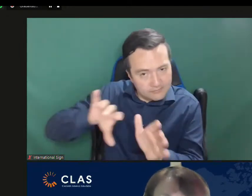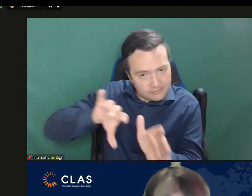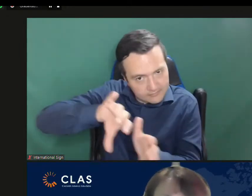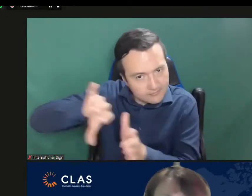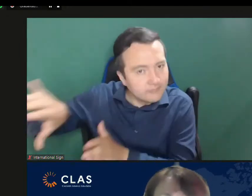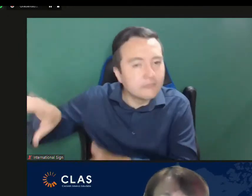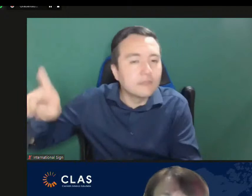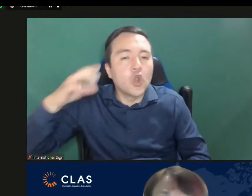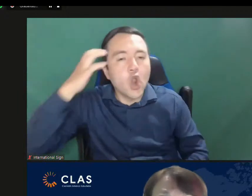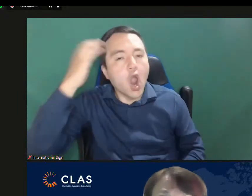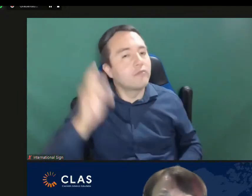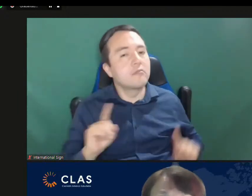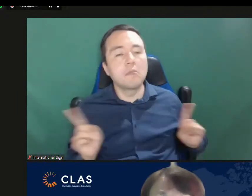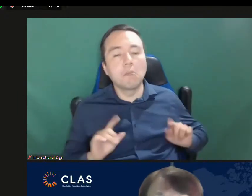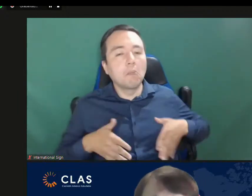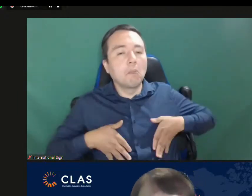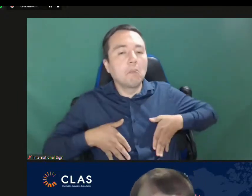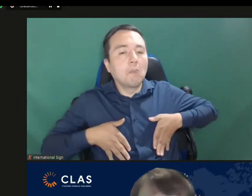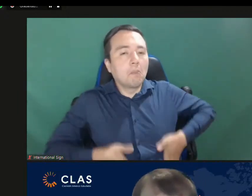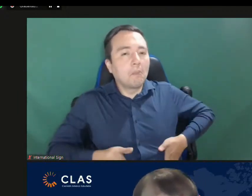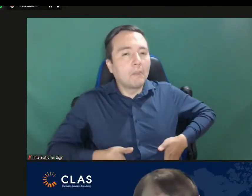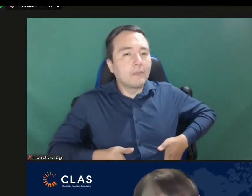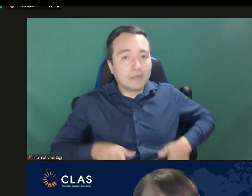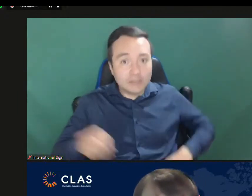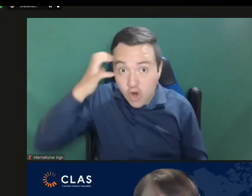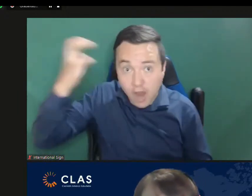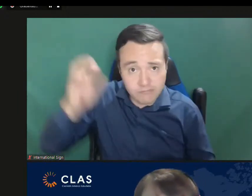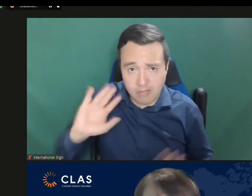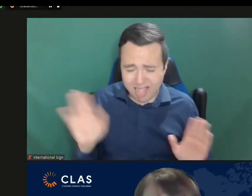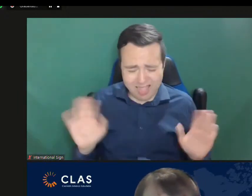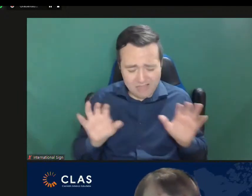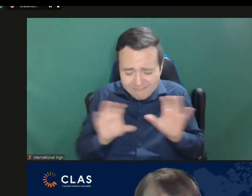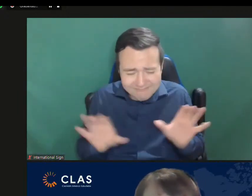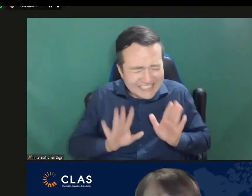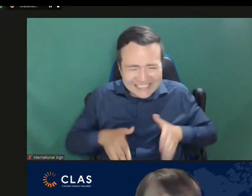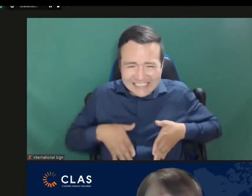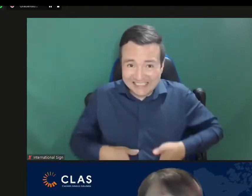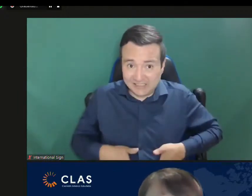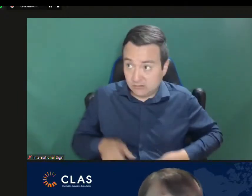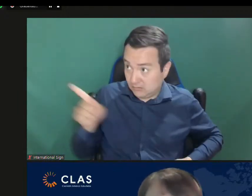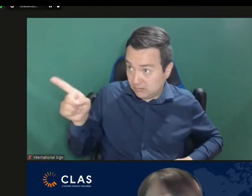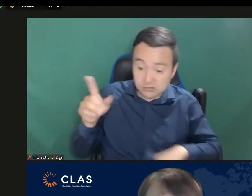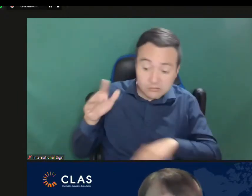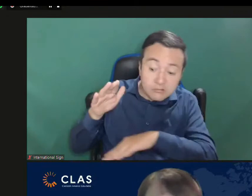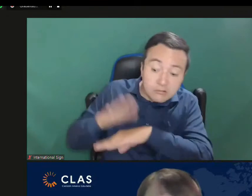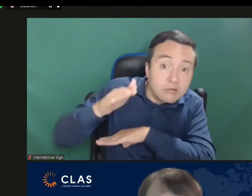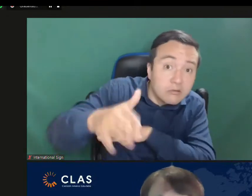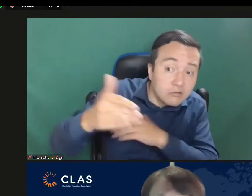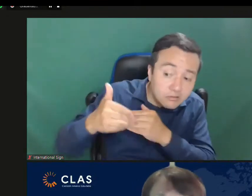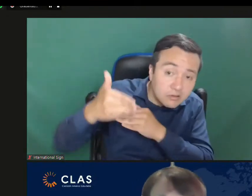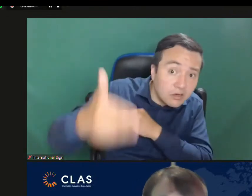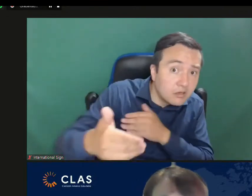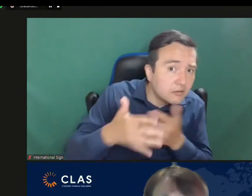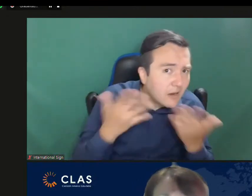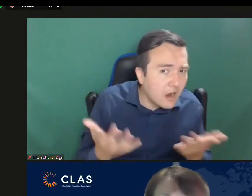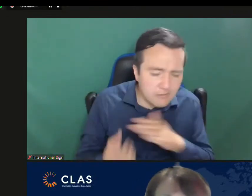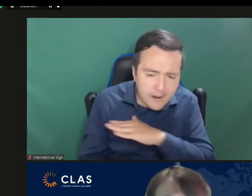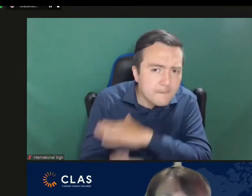less, what about the lack of action on the part of a government, which also